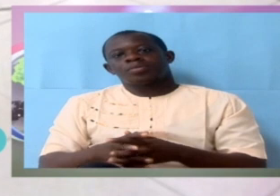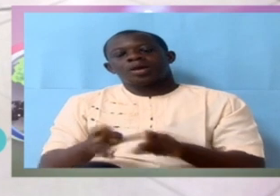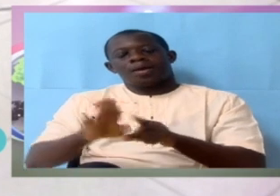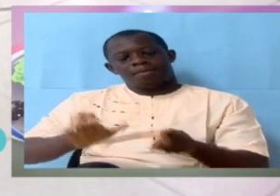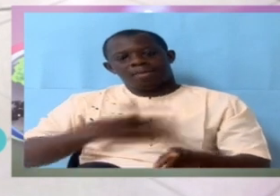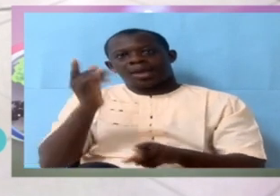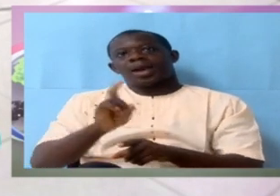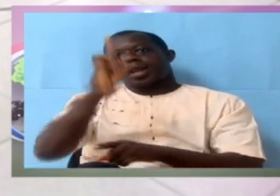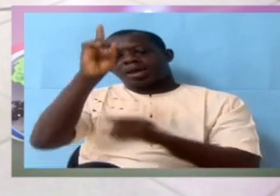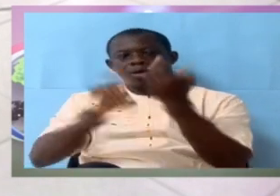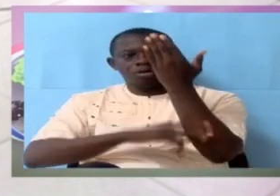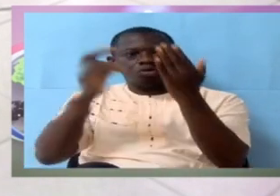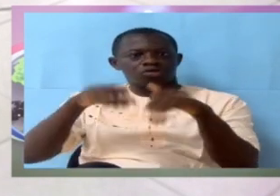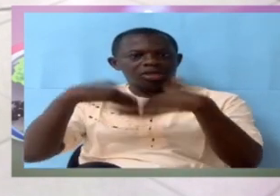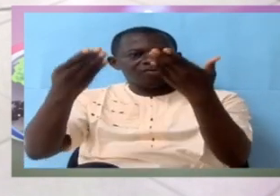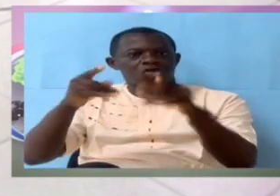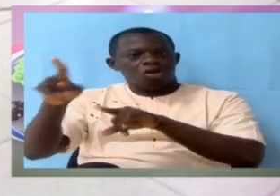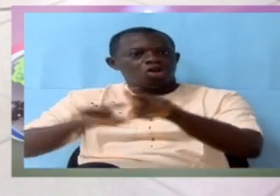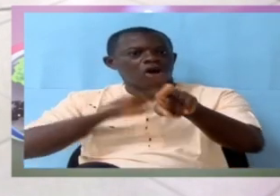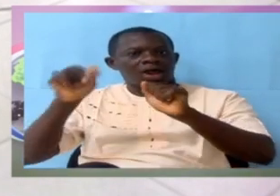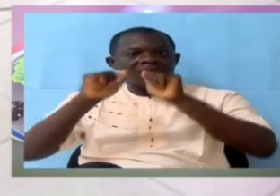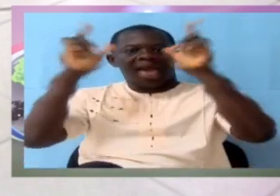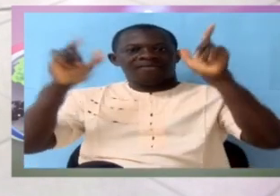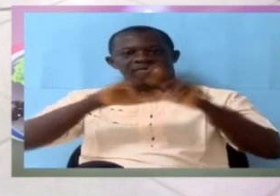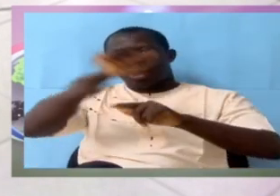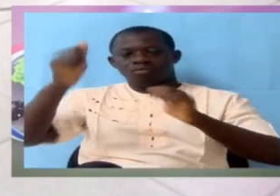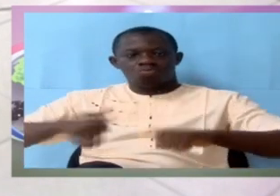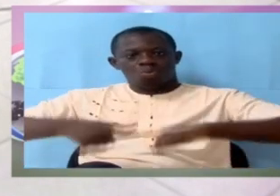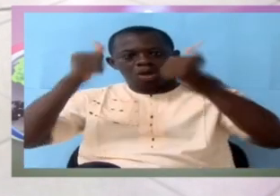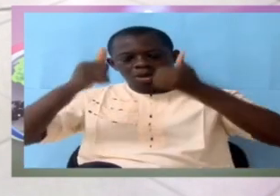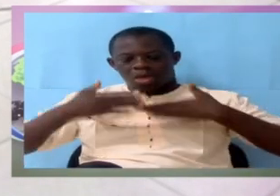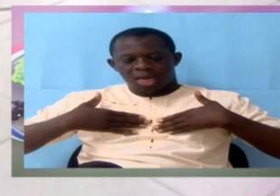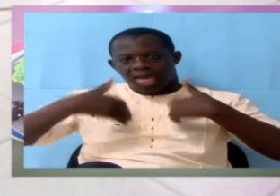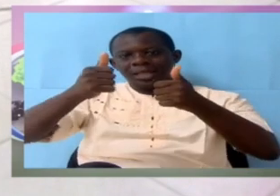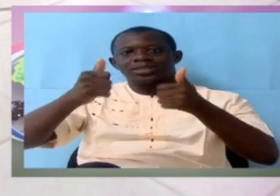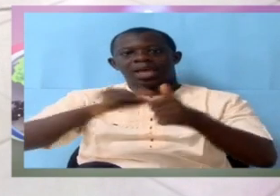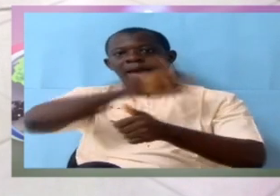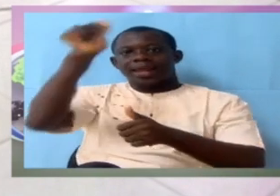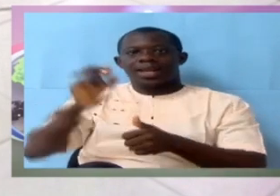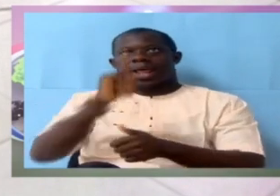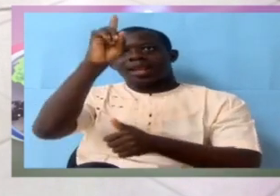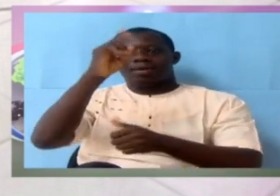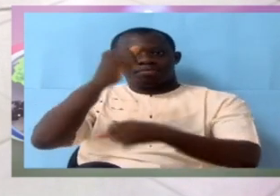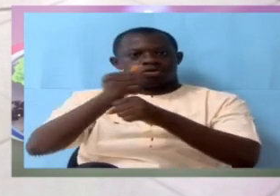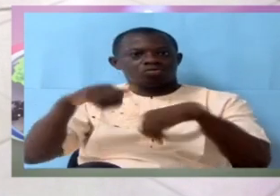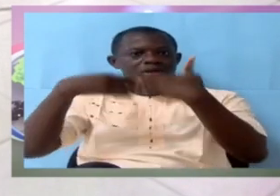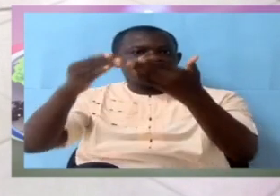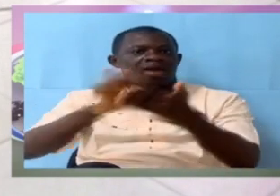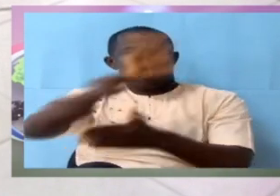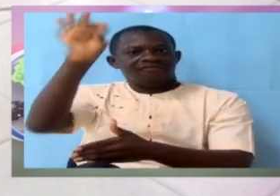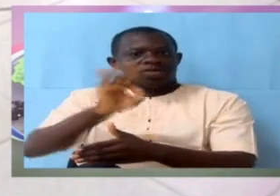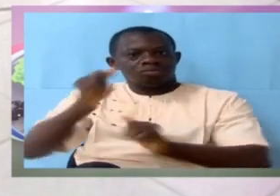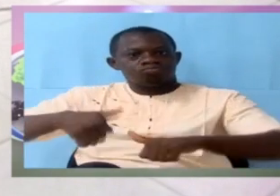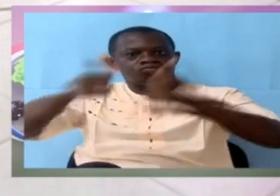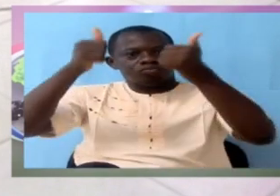May Allah give you all long life and good health. And may Allah give you a very, very good